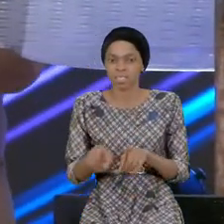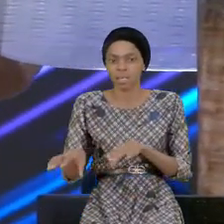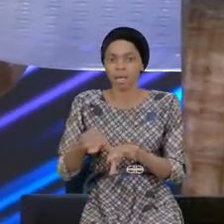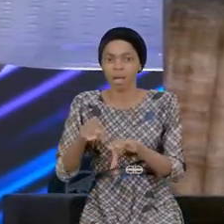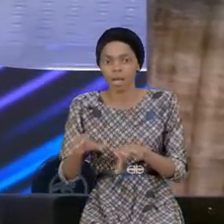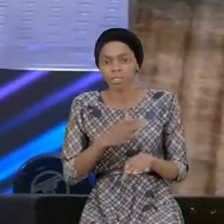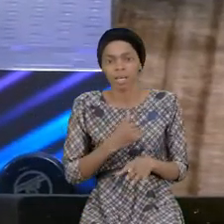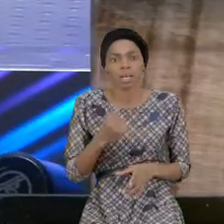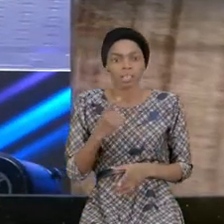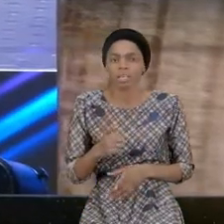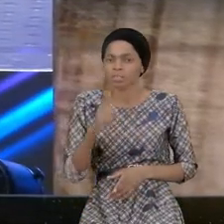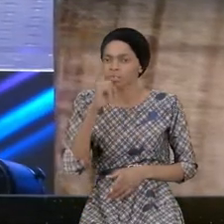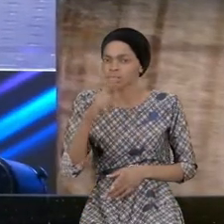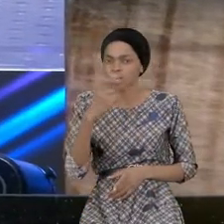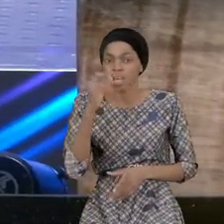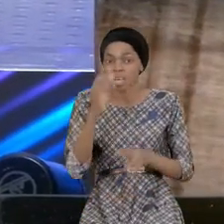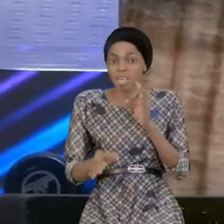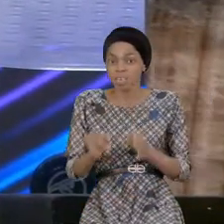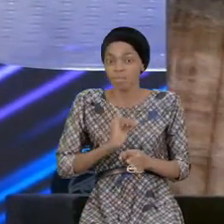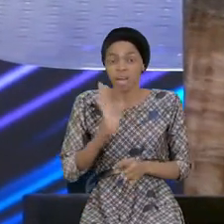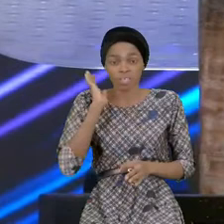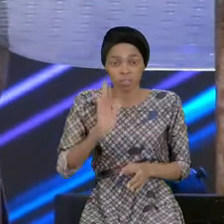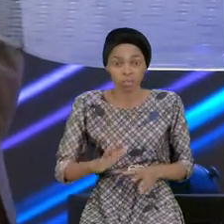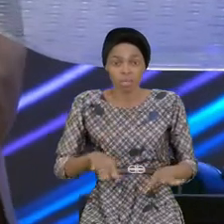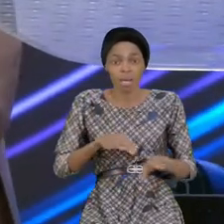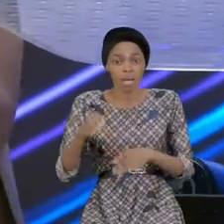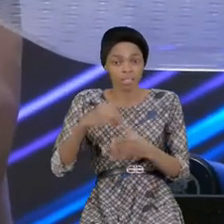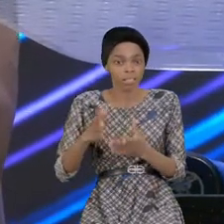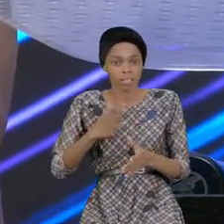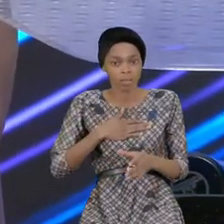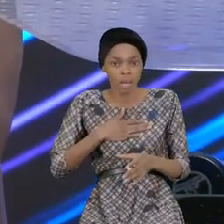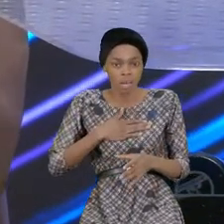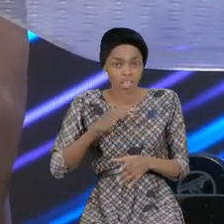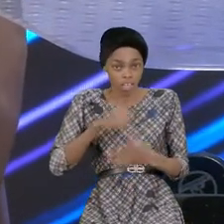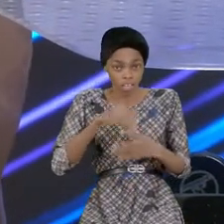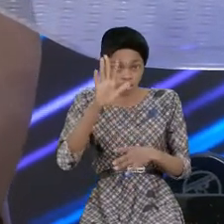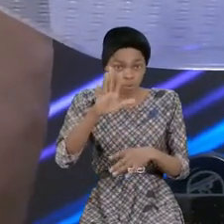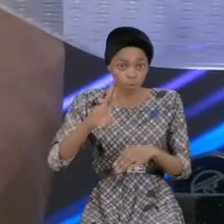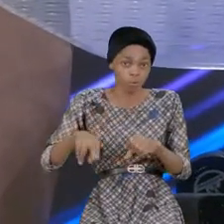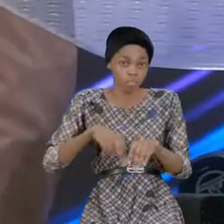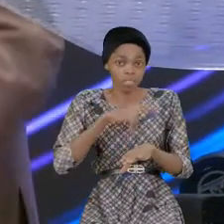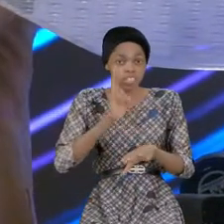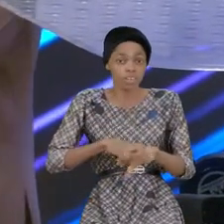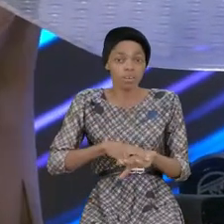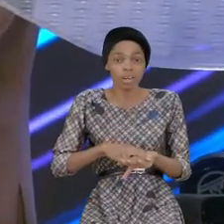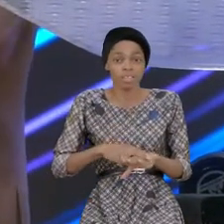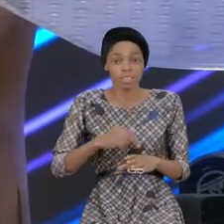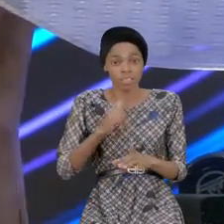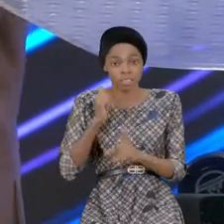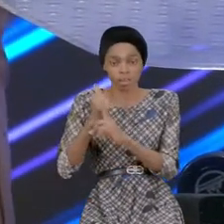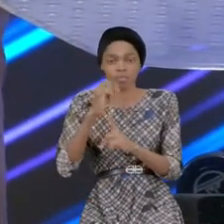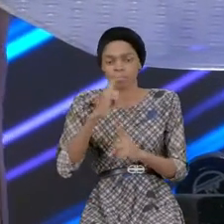you were to act in your natural self, you'll pounce on them, you'll rebuke them, you